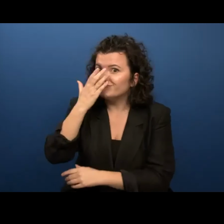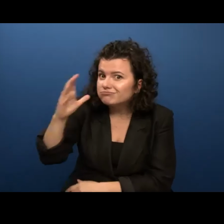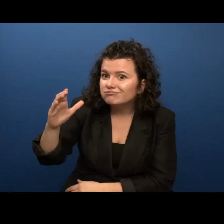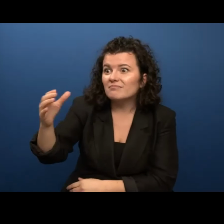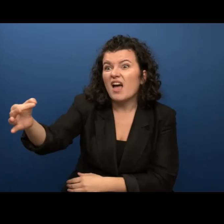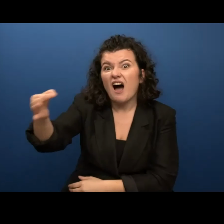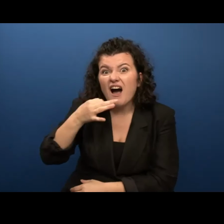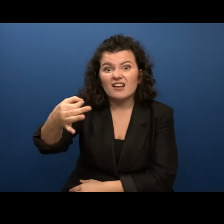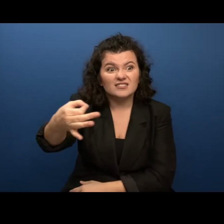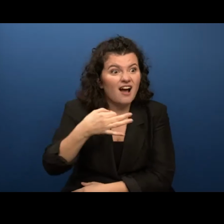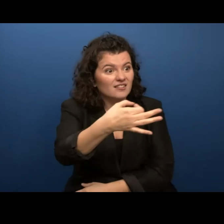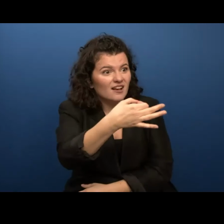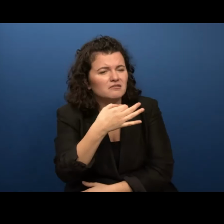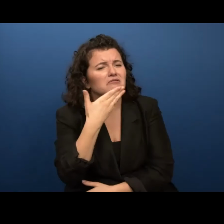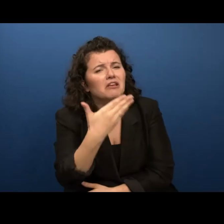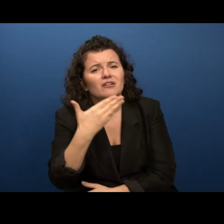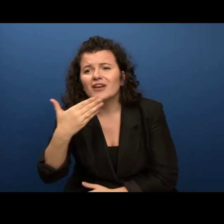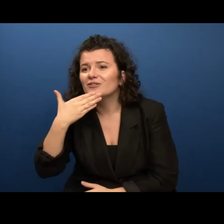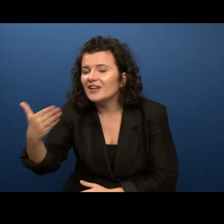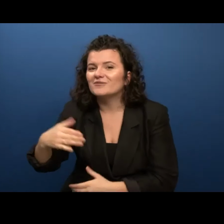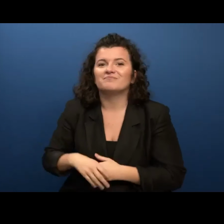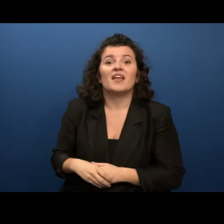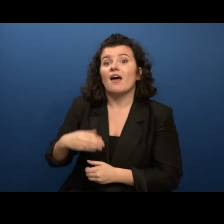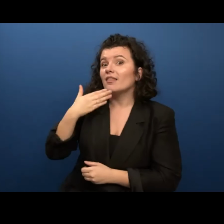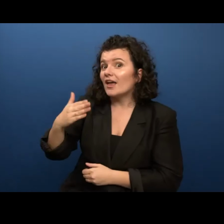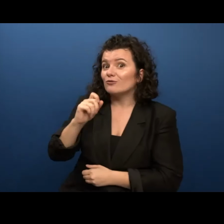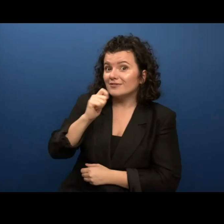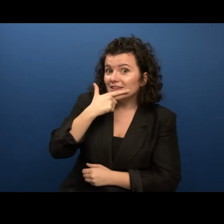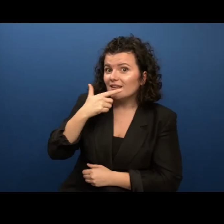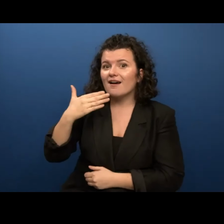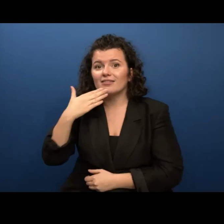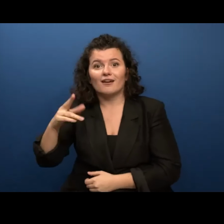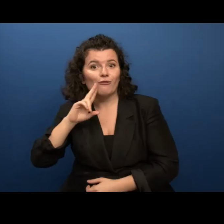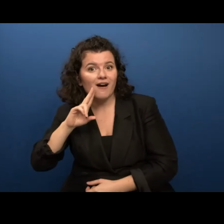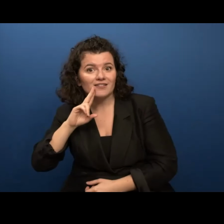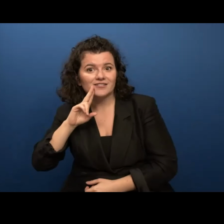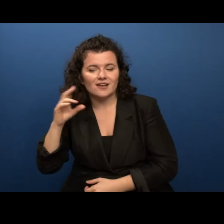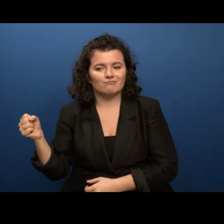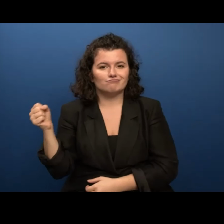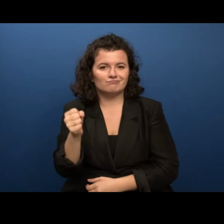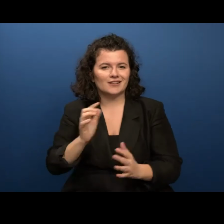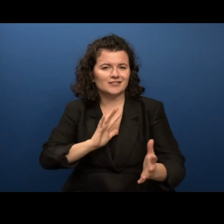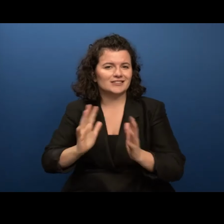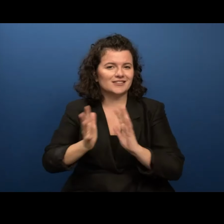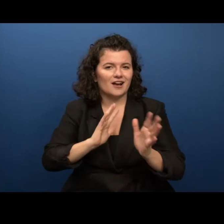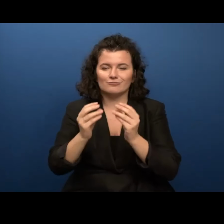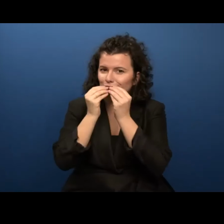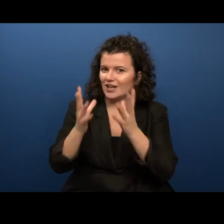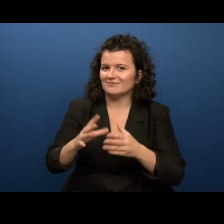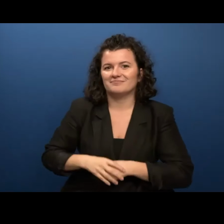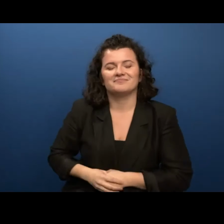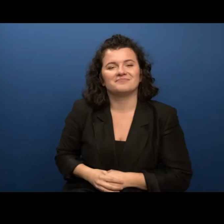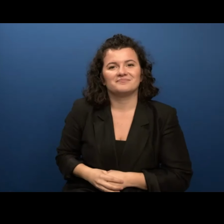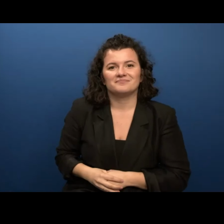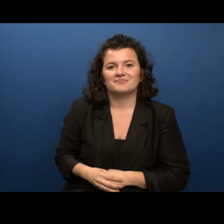And also a special thanks to Tina and Helsa for their excellent work in providing international sign interpretation for this event. We're